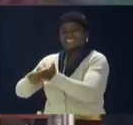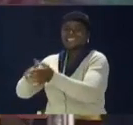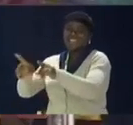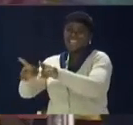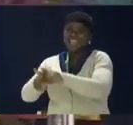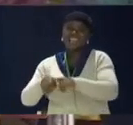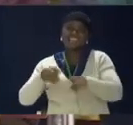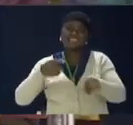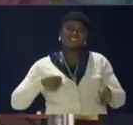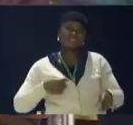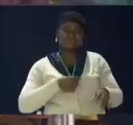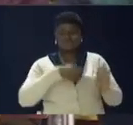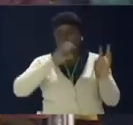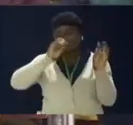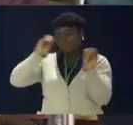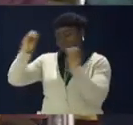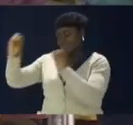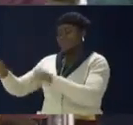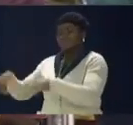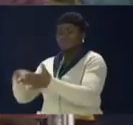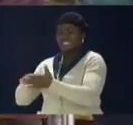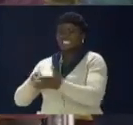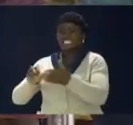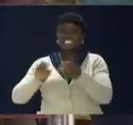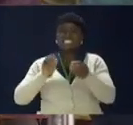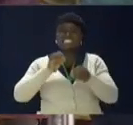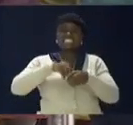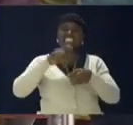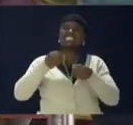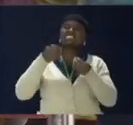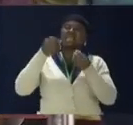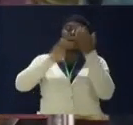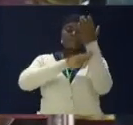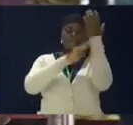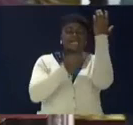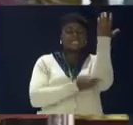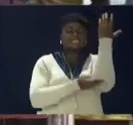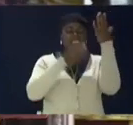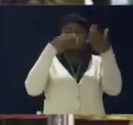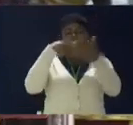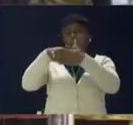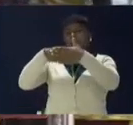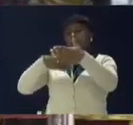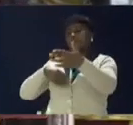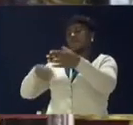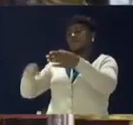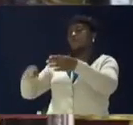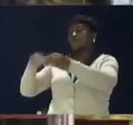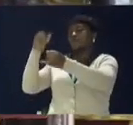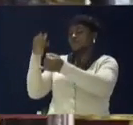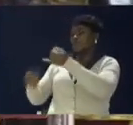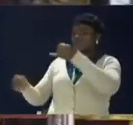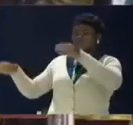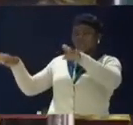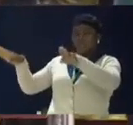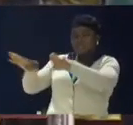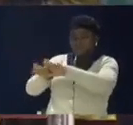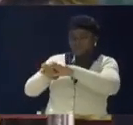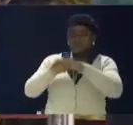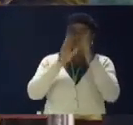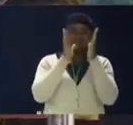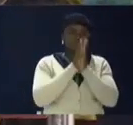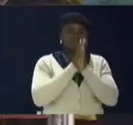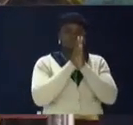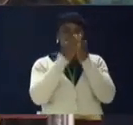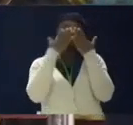as we drop this in the baskets before the final closing prayer. Thank